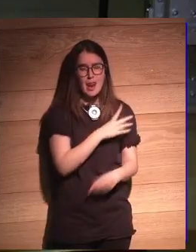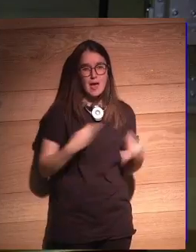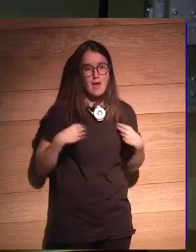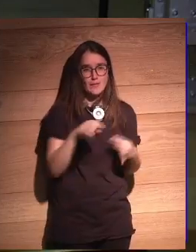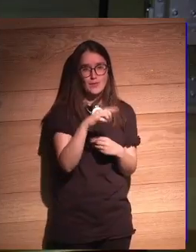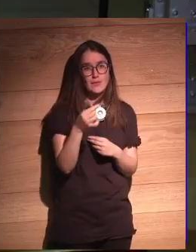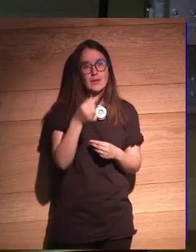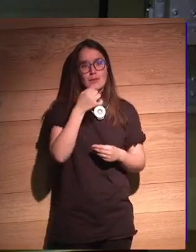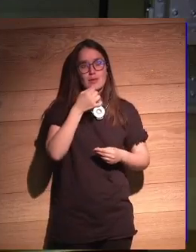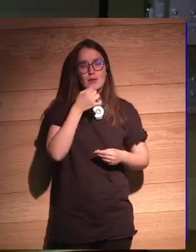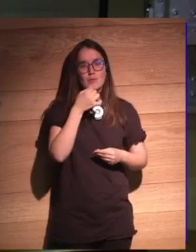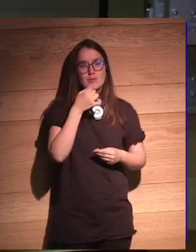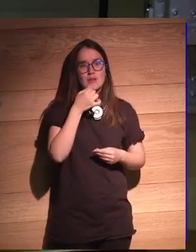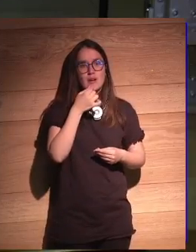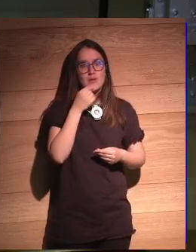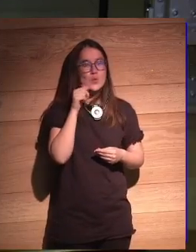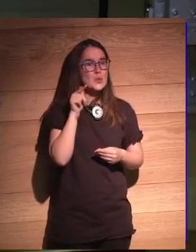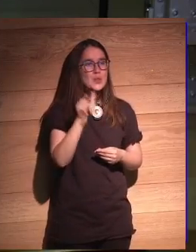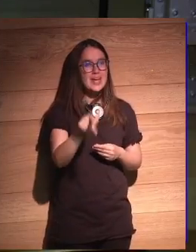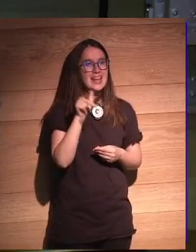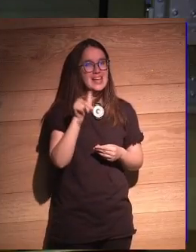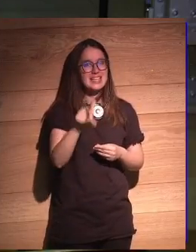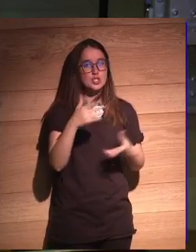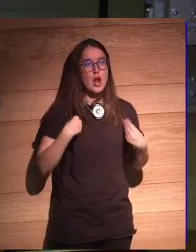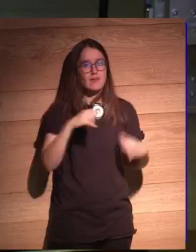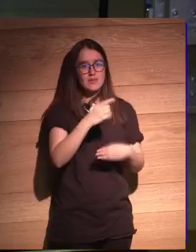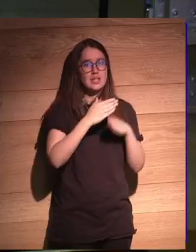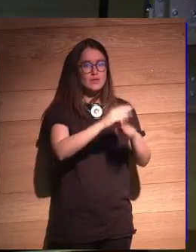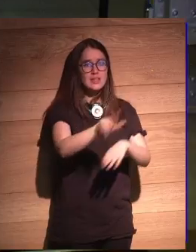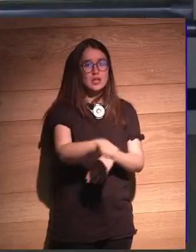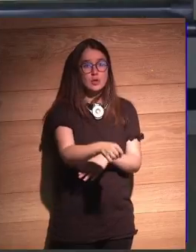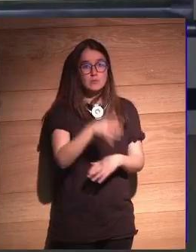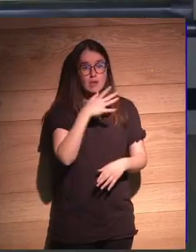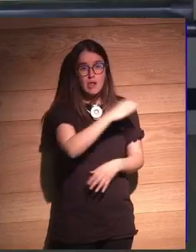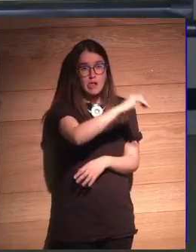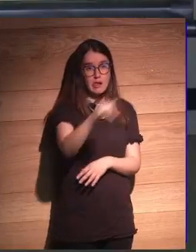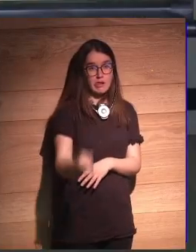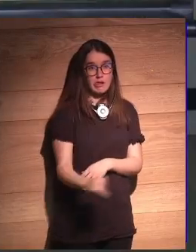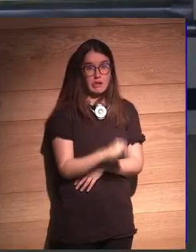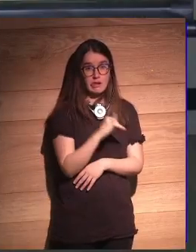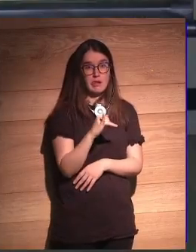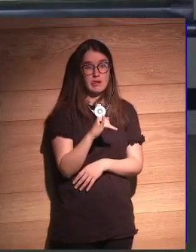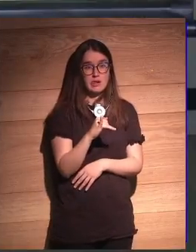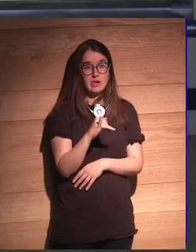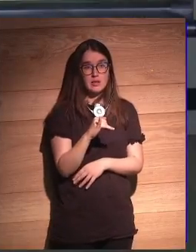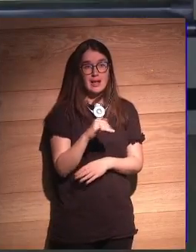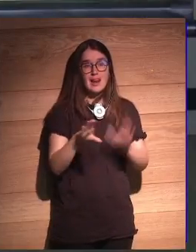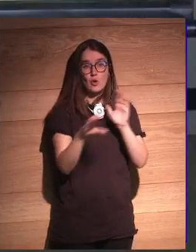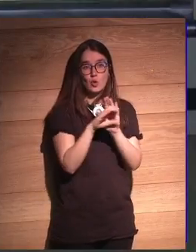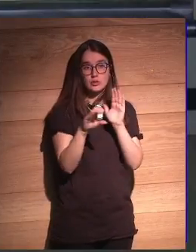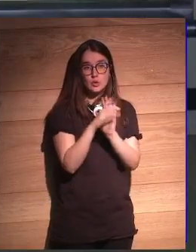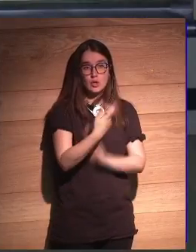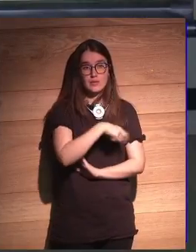not enough to say there needs to be a right to housing, because there is a right to housing in many places. In the Constitution of